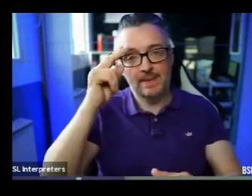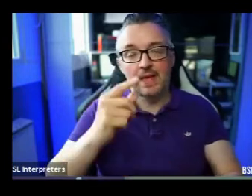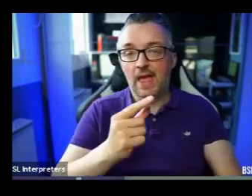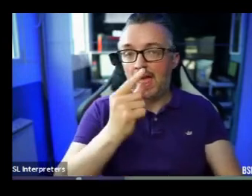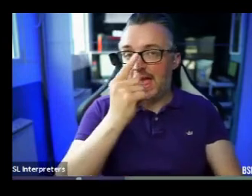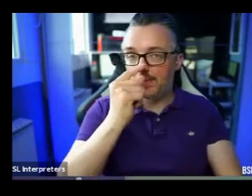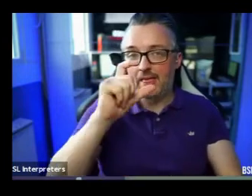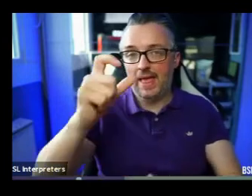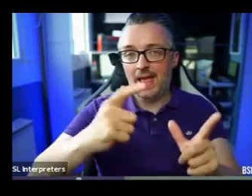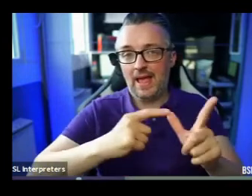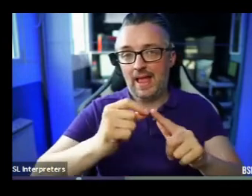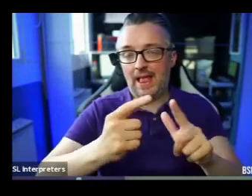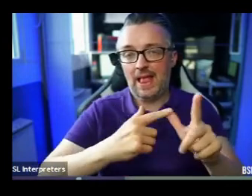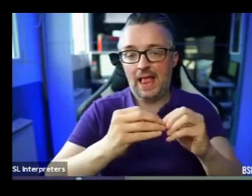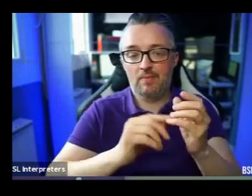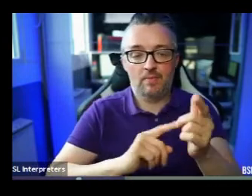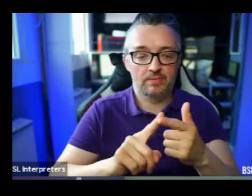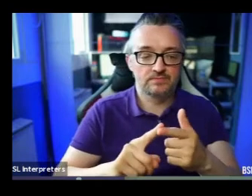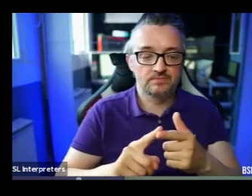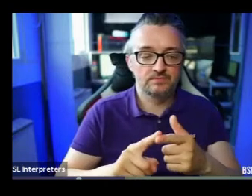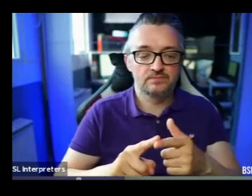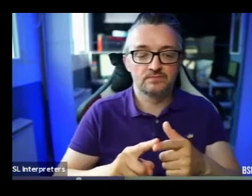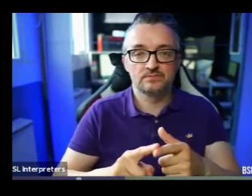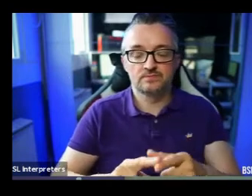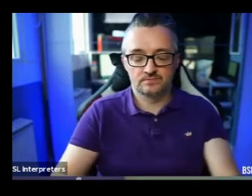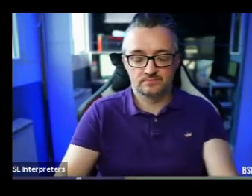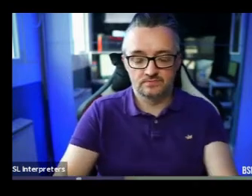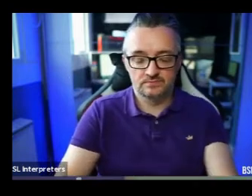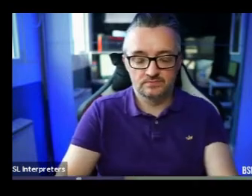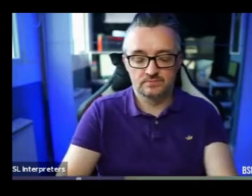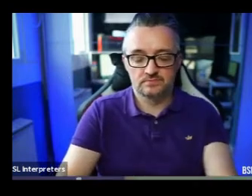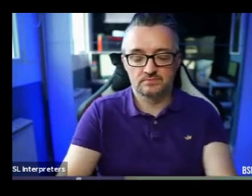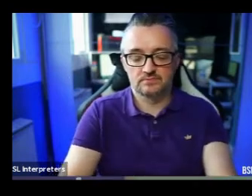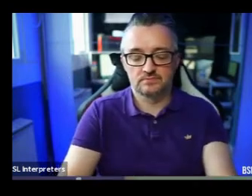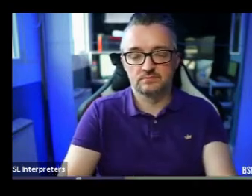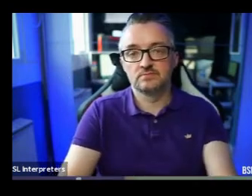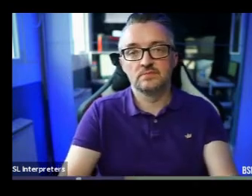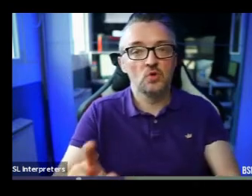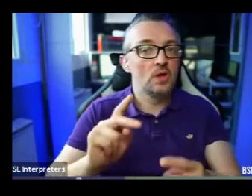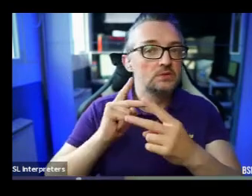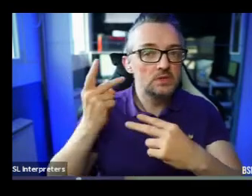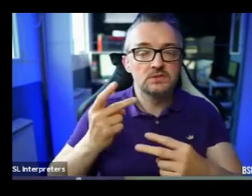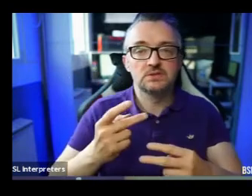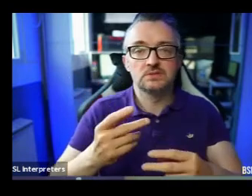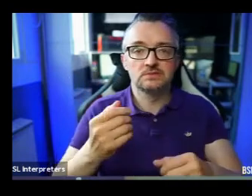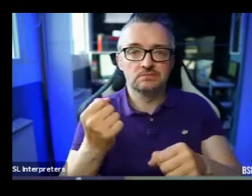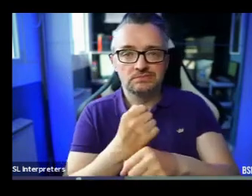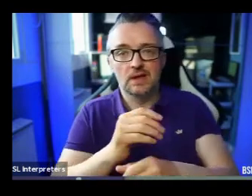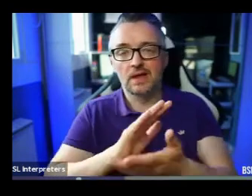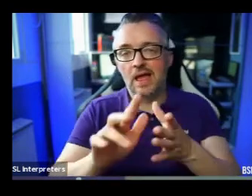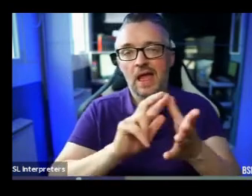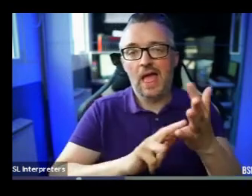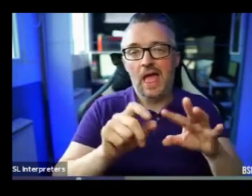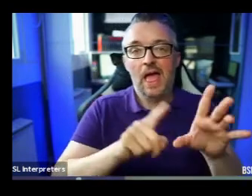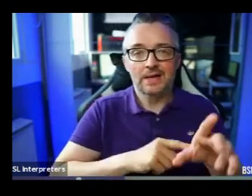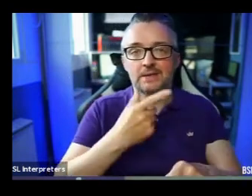it Capable, and it's a team of a nurse, an occupational therapist, and a handyman. And the